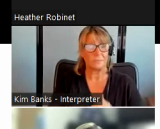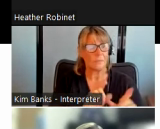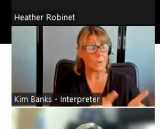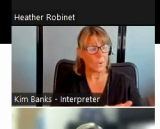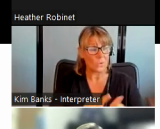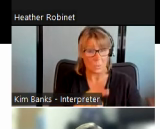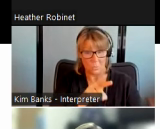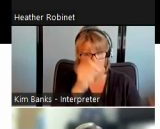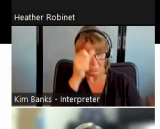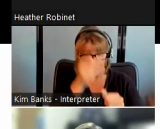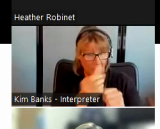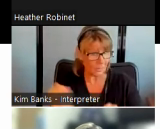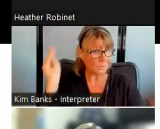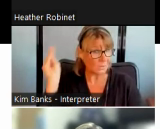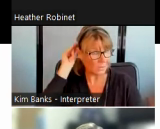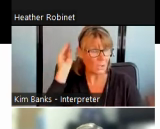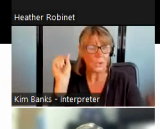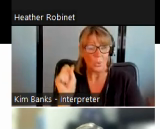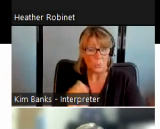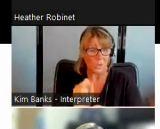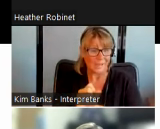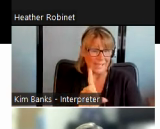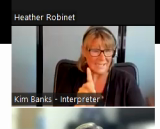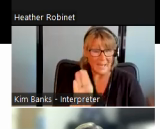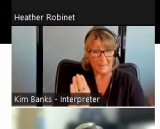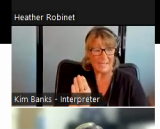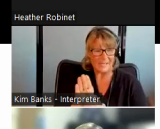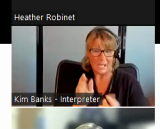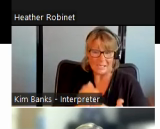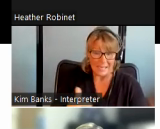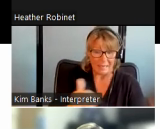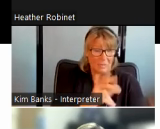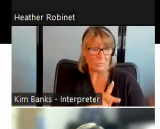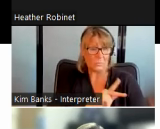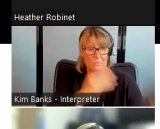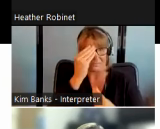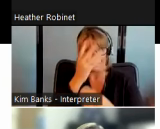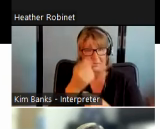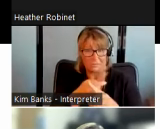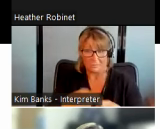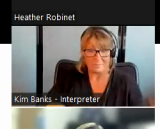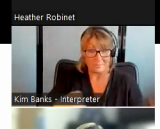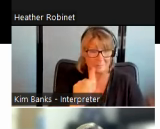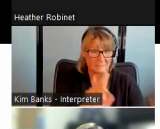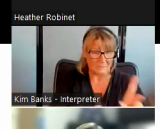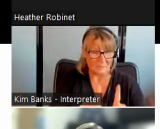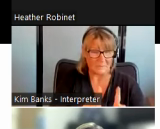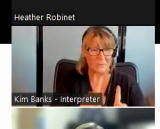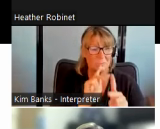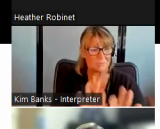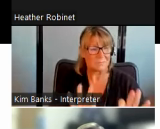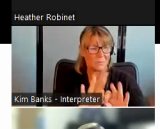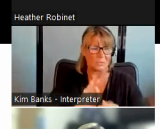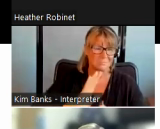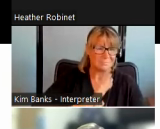remember is that you are working in a database, you are collecting personal information, and it's really important